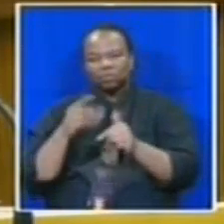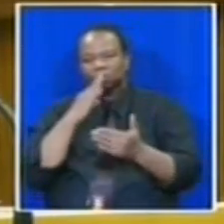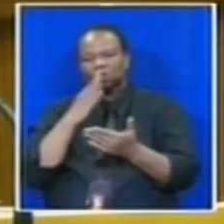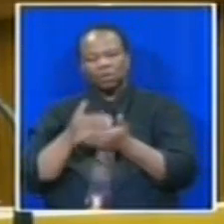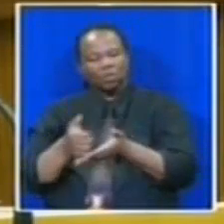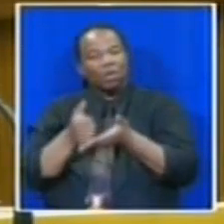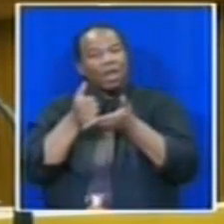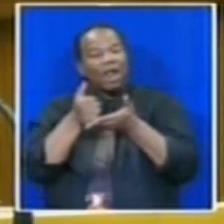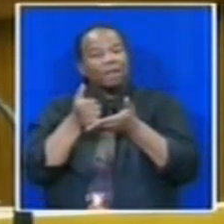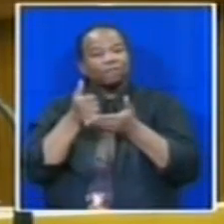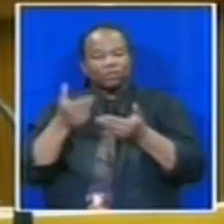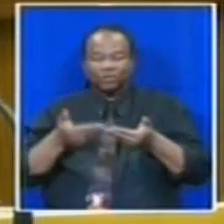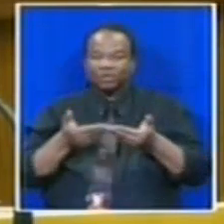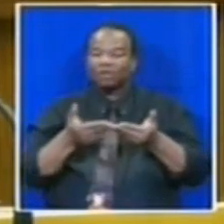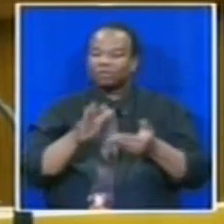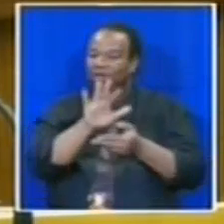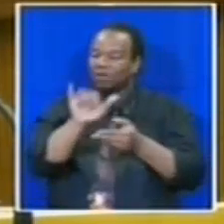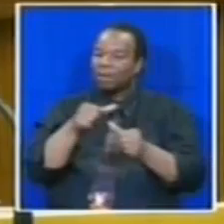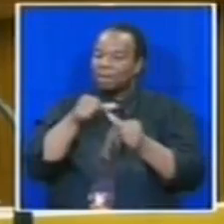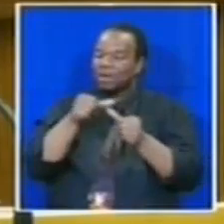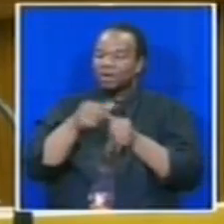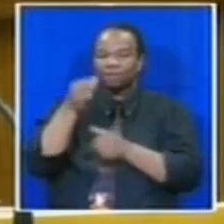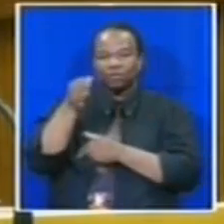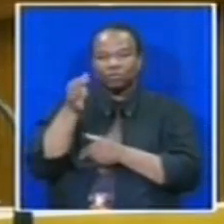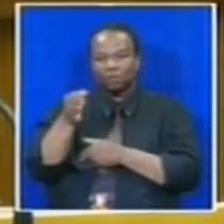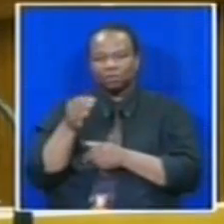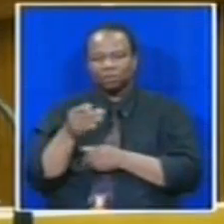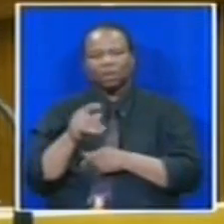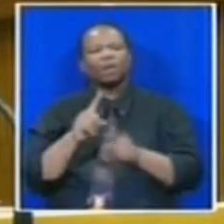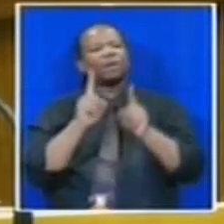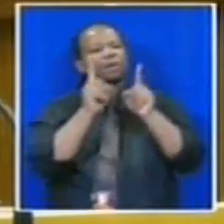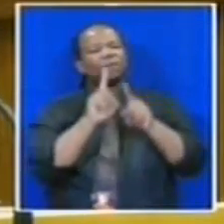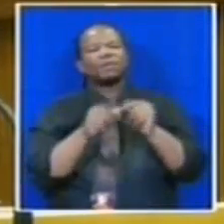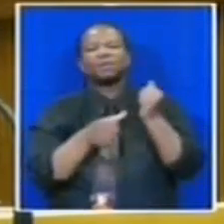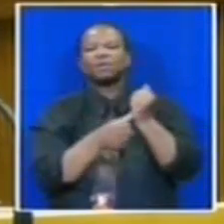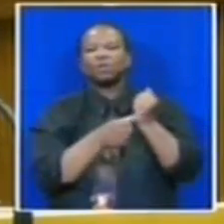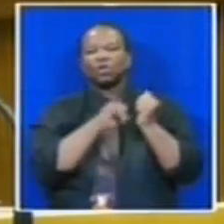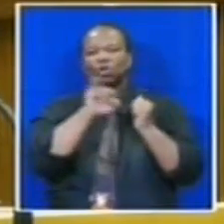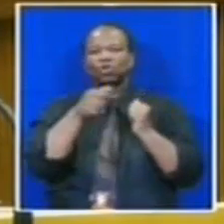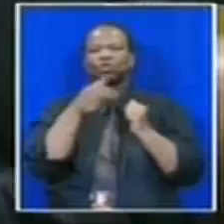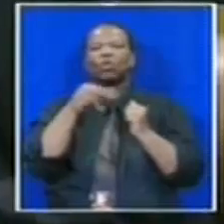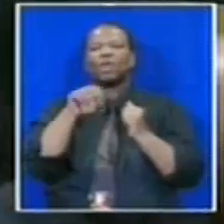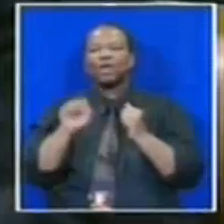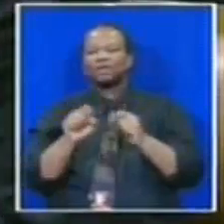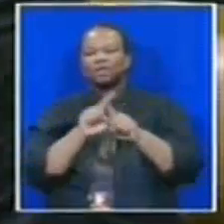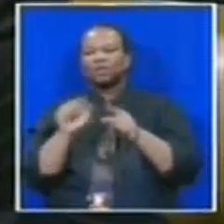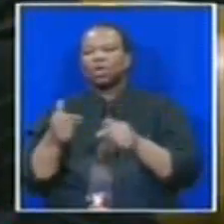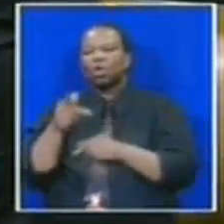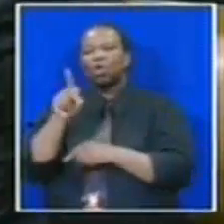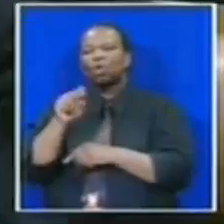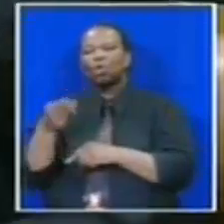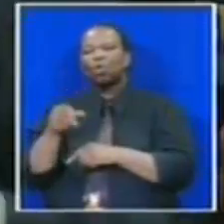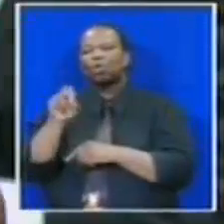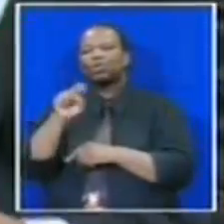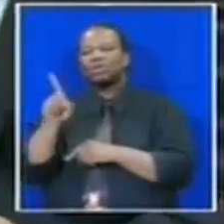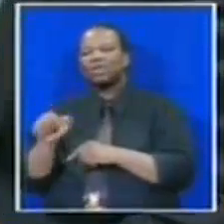future generations. In particular, I want to thank Deputy Minister Jonas and Director General Fuzile and the